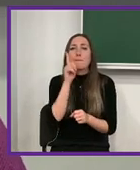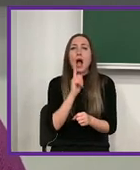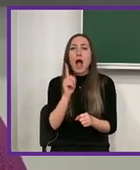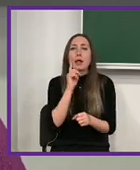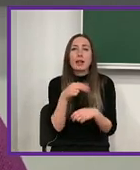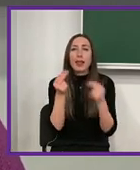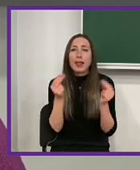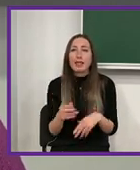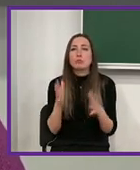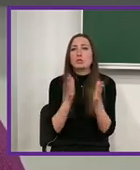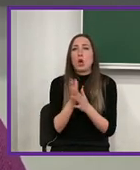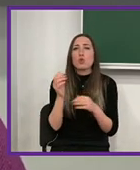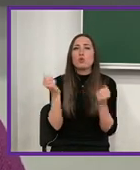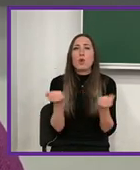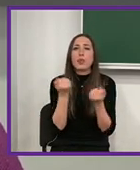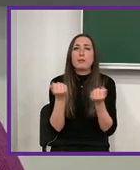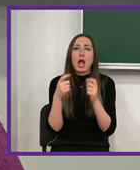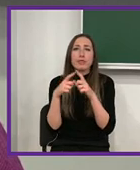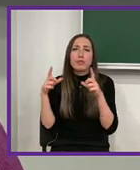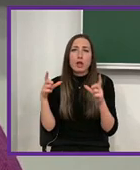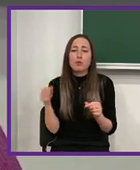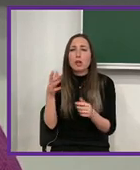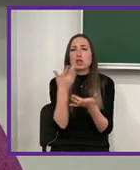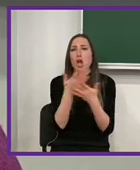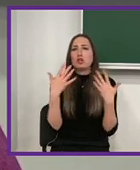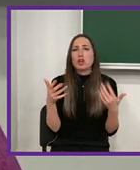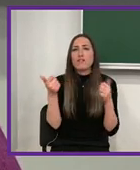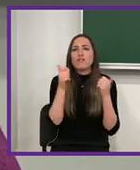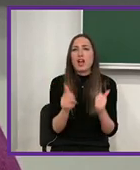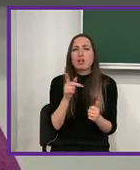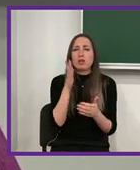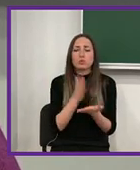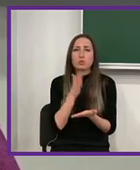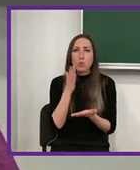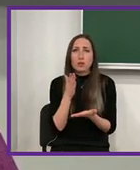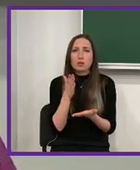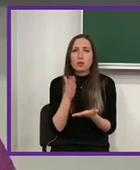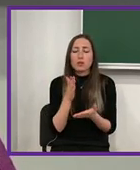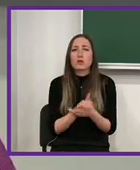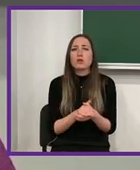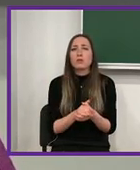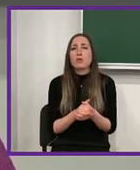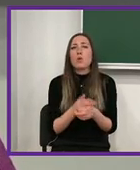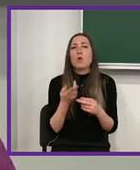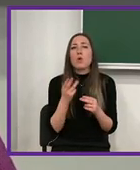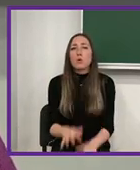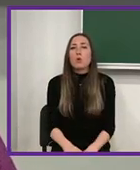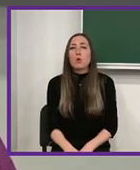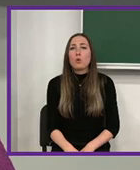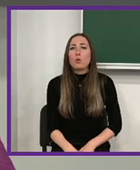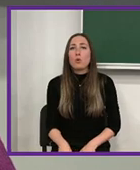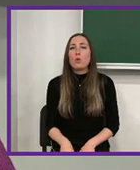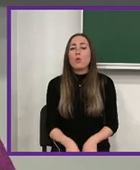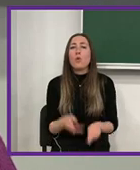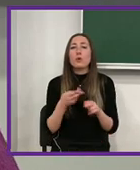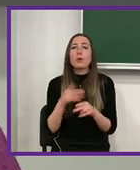that they shouldn't be necessarily employed on. And very often the only proper time when you have